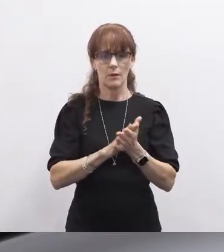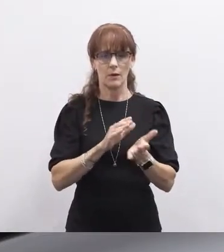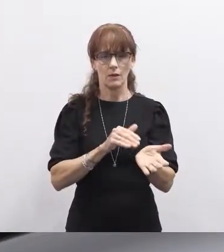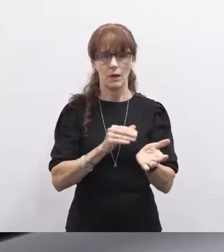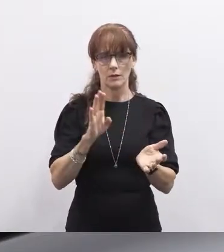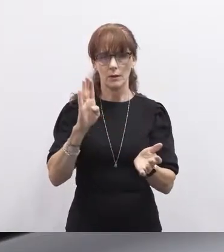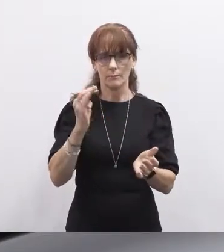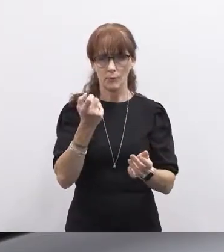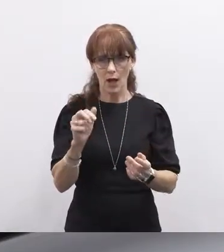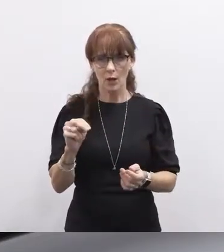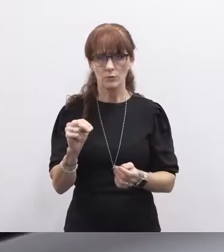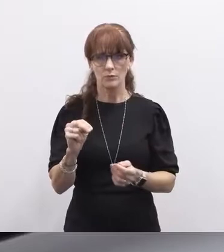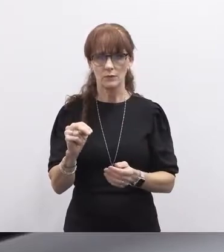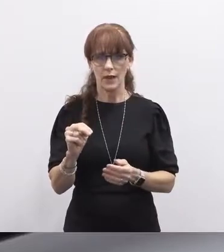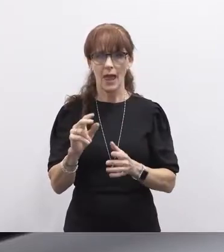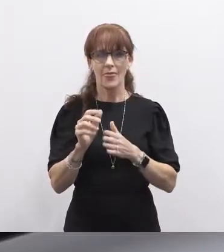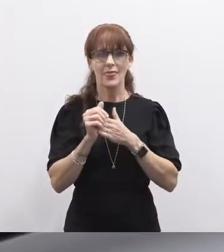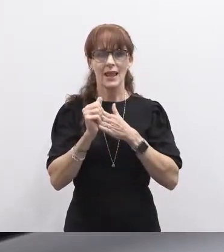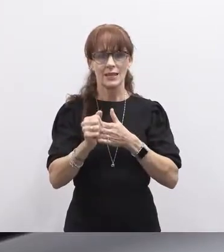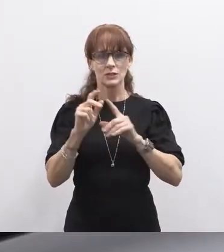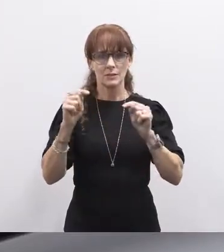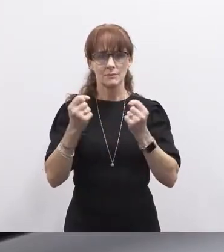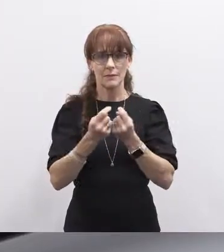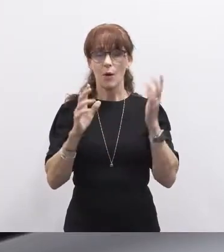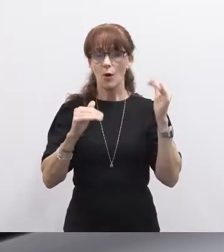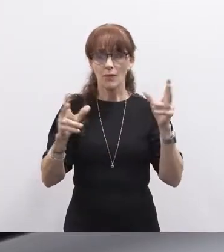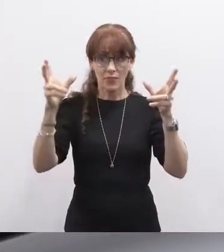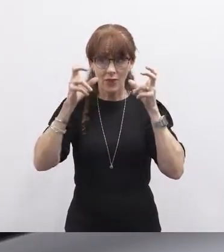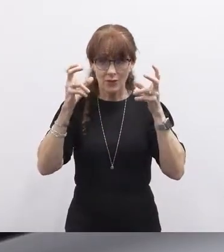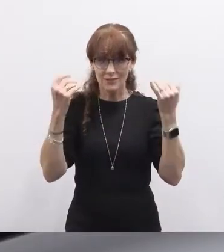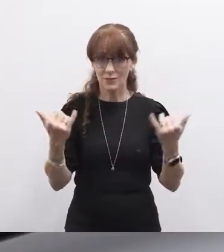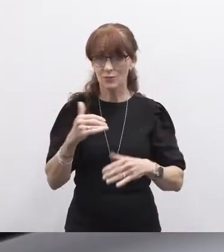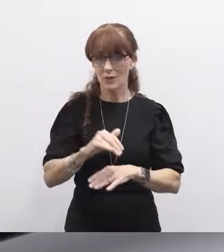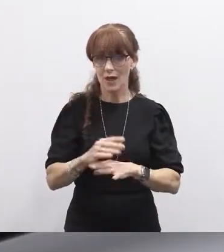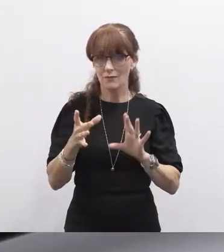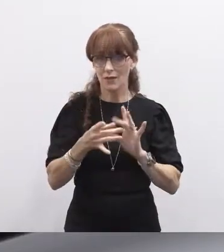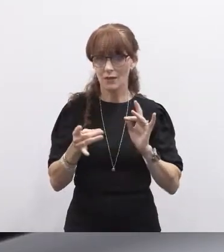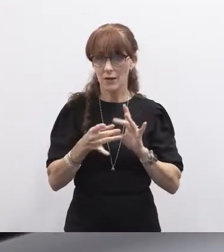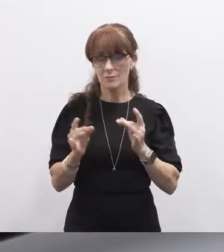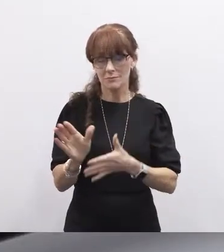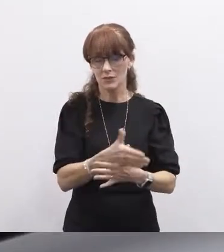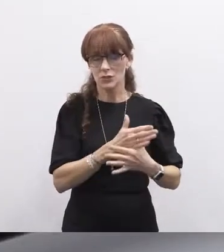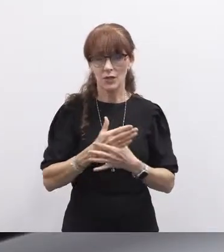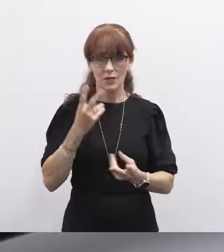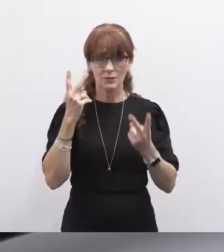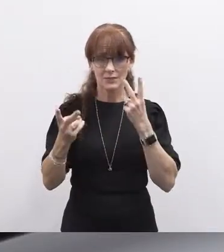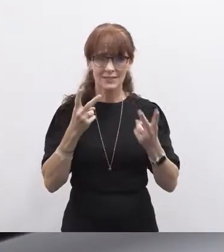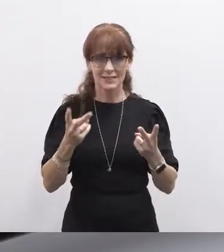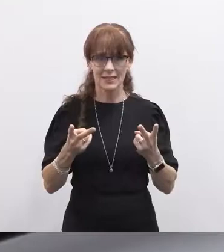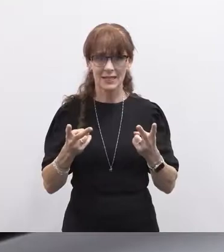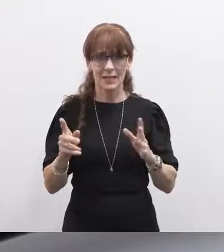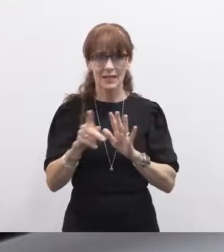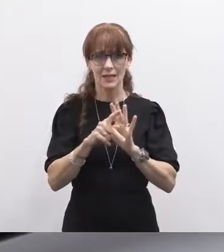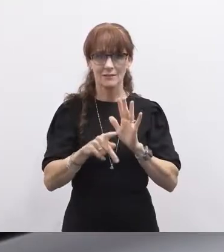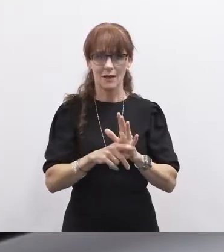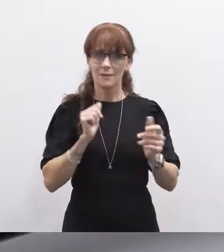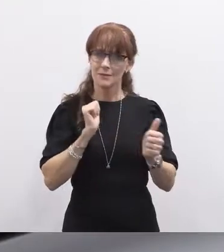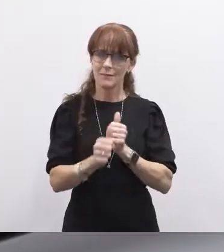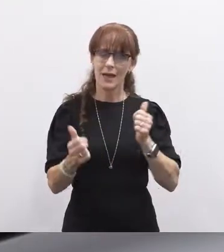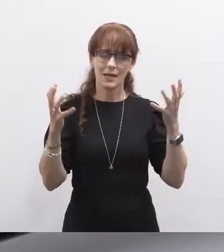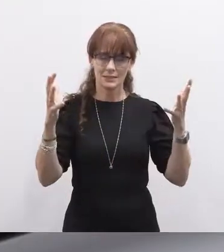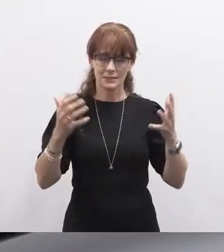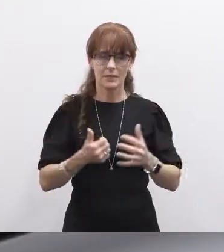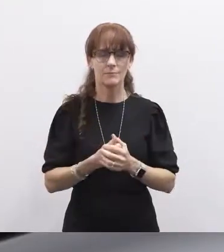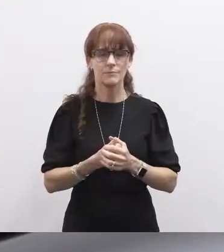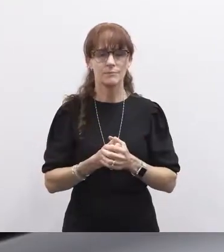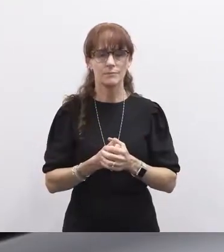Brown and the equity leadership team who hopefully they're listening tonight for the comments that have been shared and to see this policy be passed.